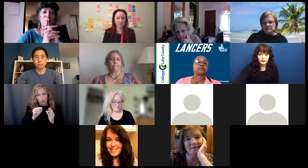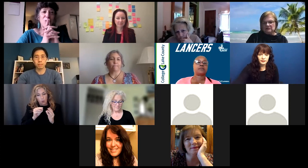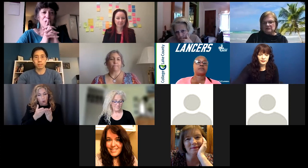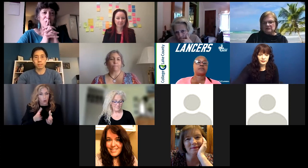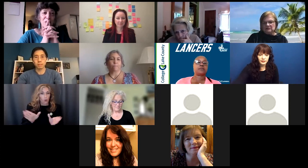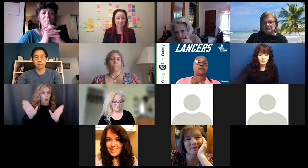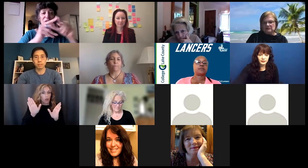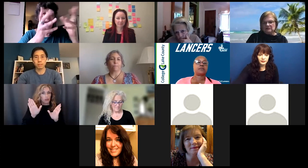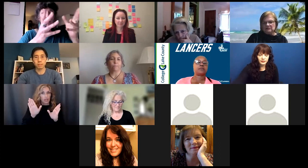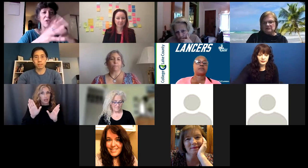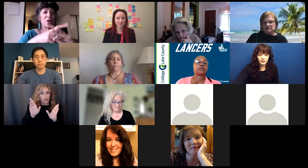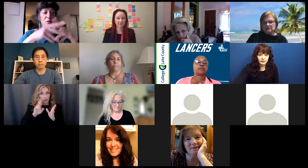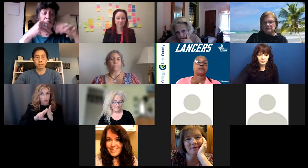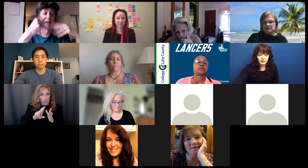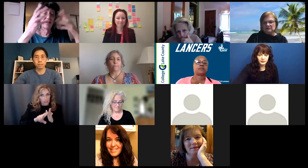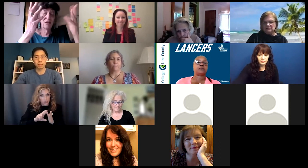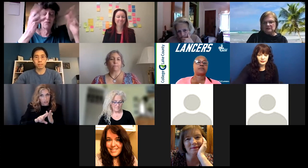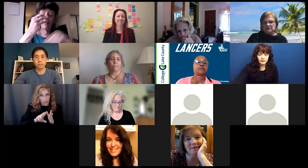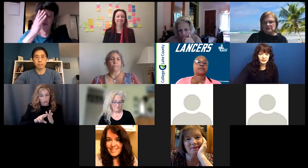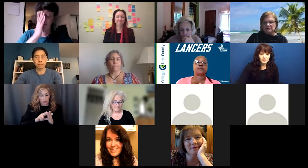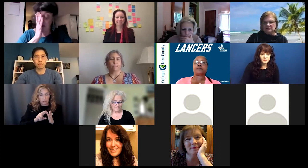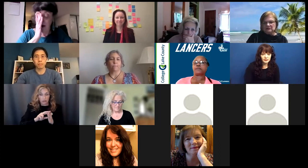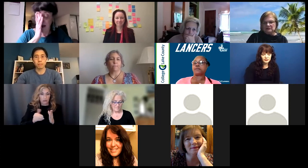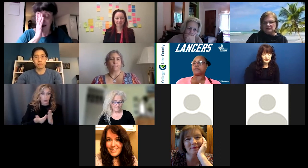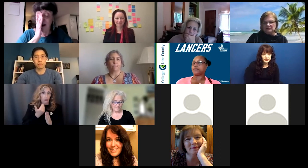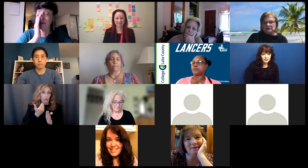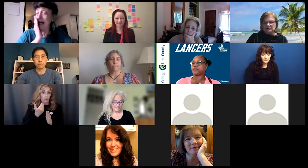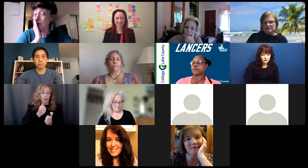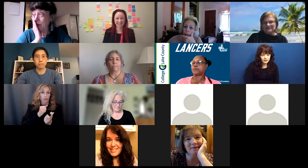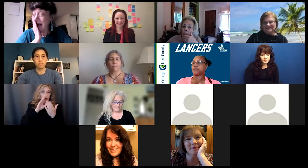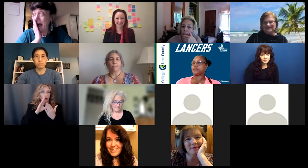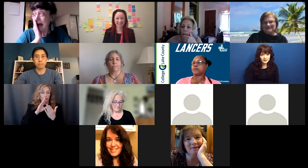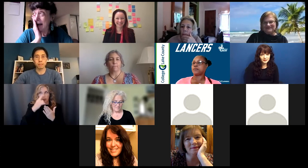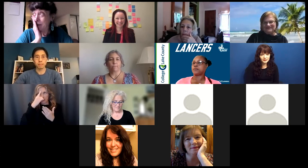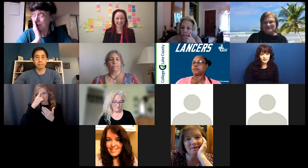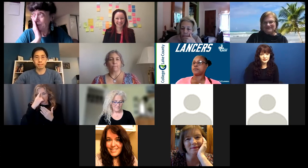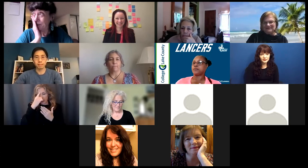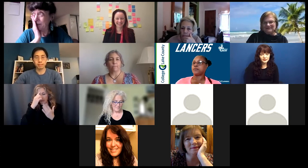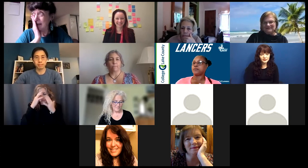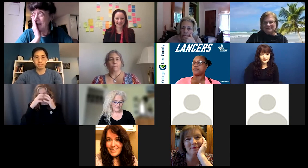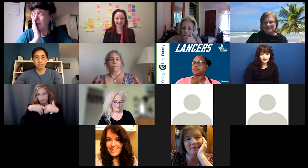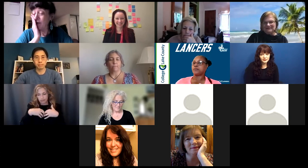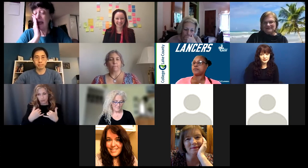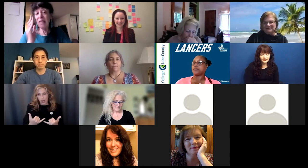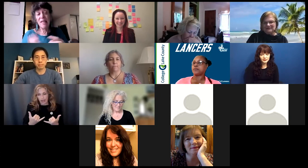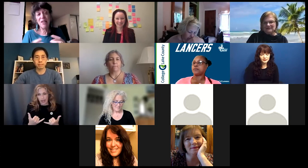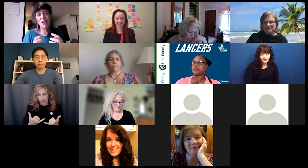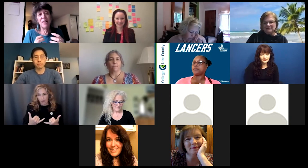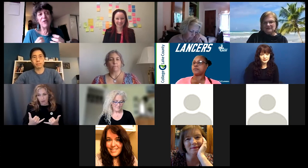unorthodox approach, I would, for lack of a better term, because it's, my brain is gone right now. So for